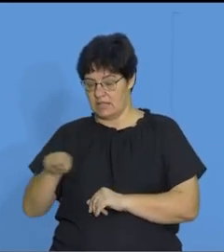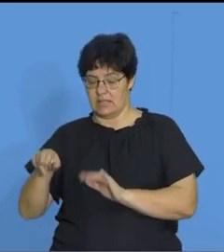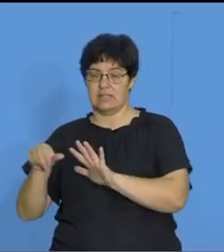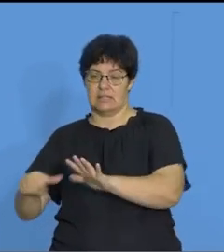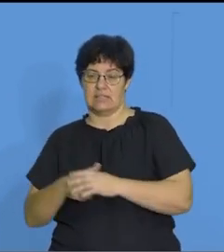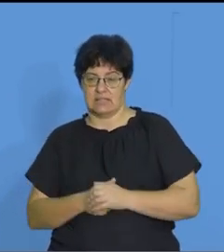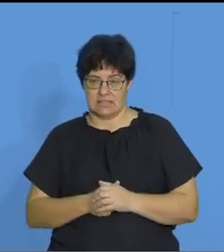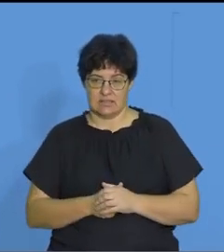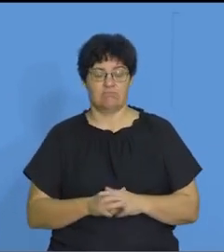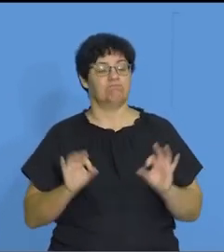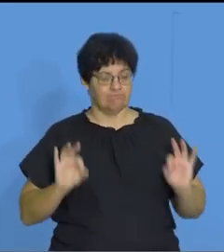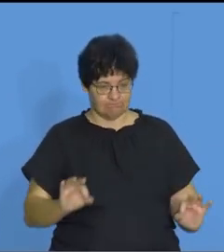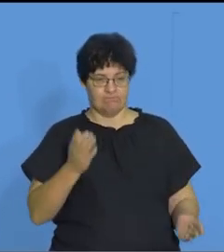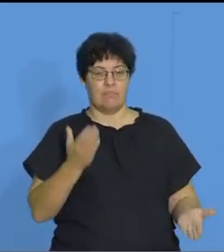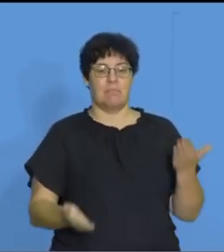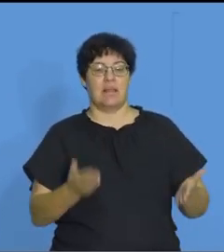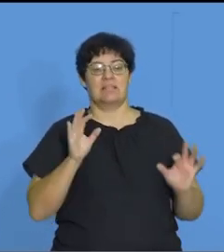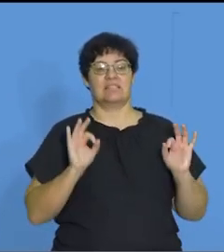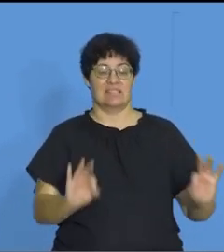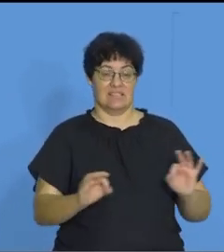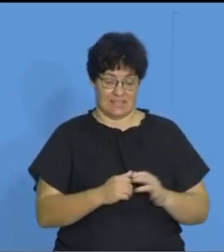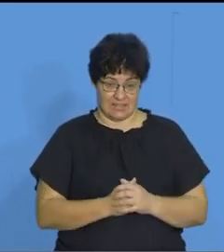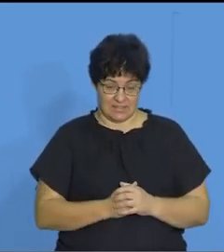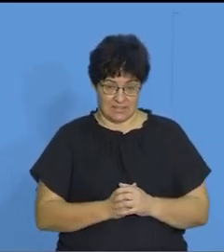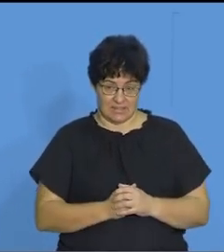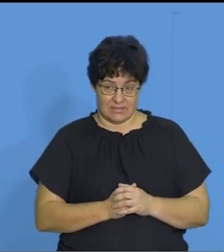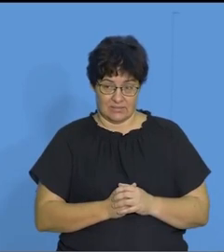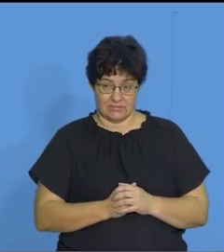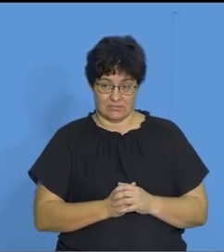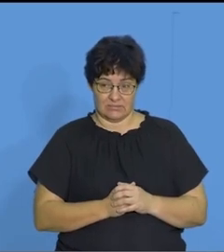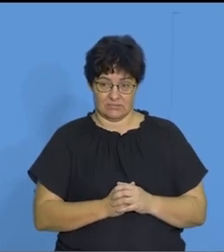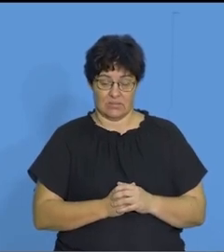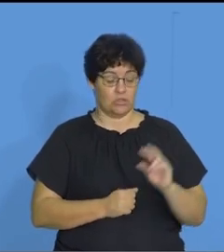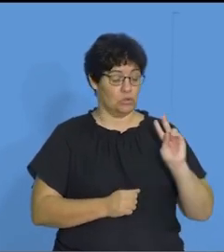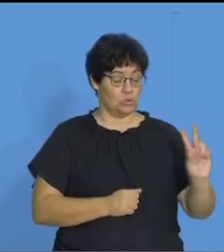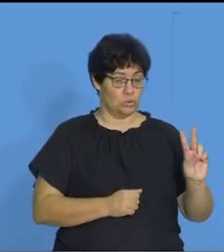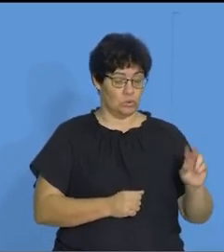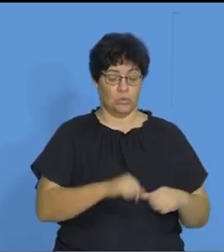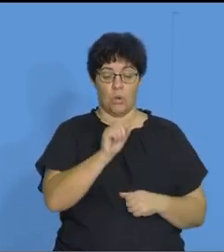then the two, which gives us the six. So the stoichiometric ratio in which they react is